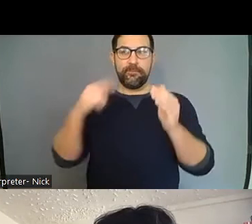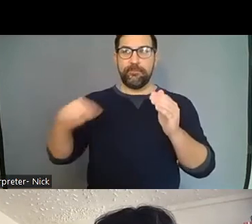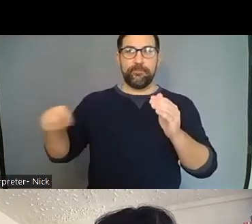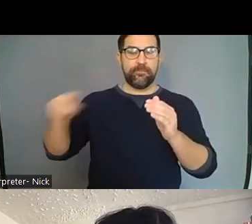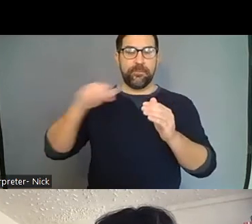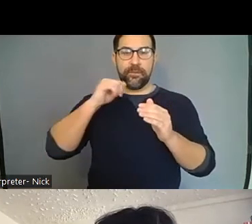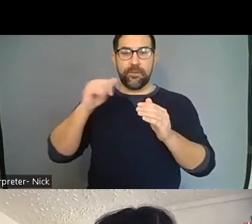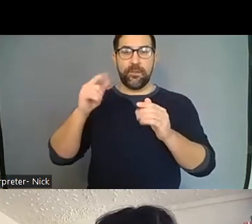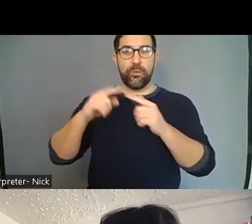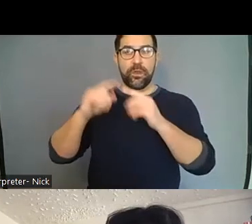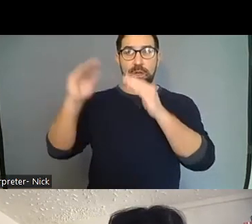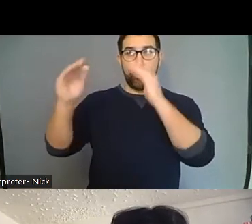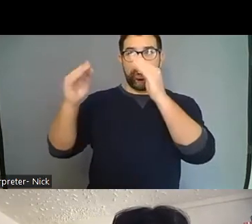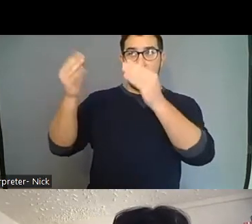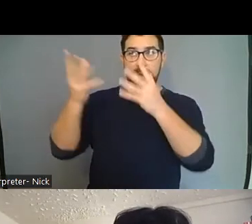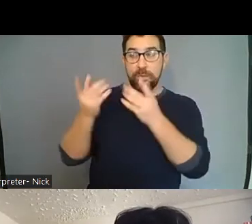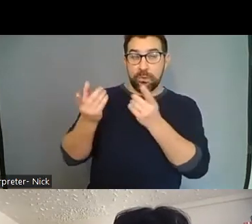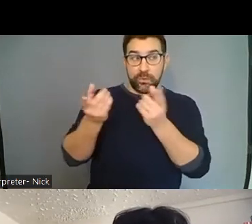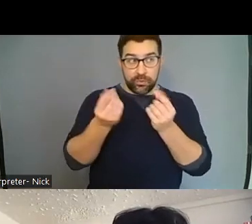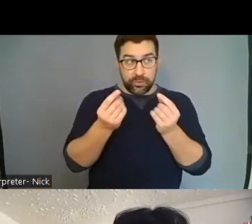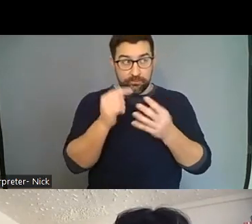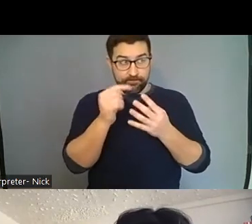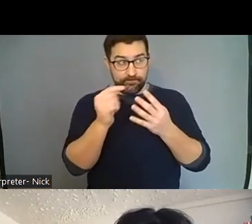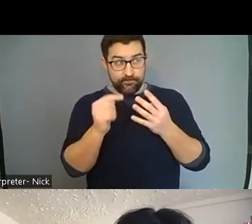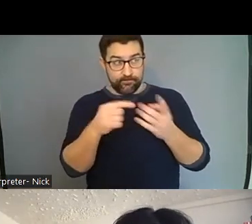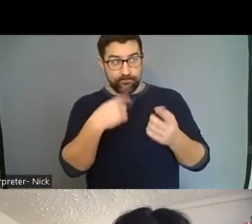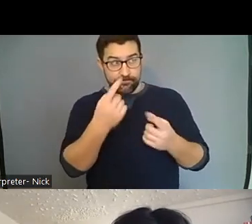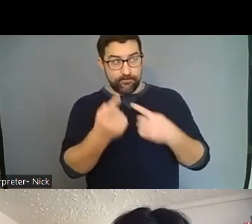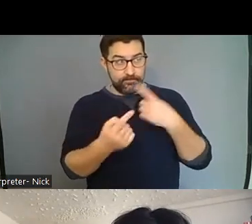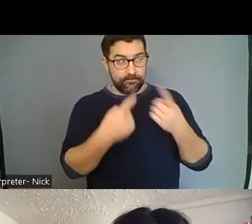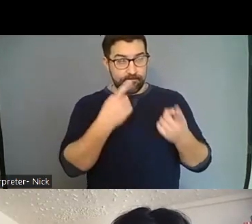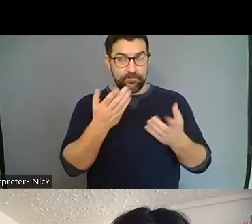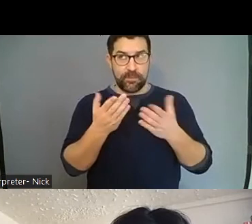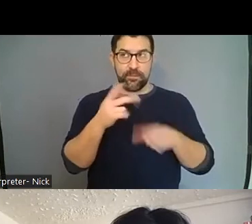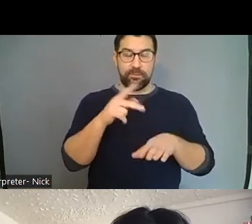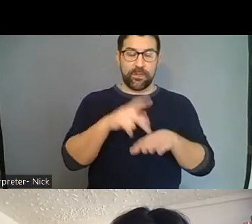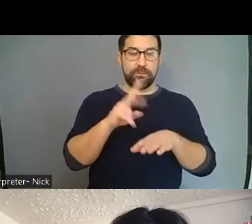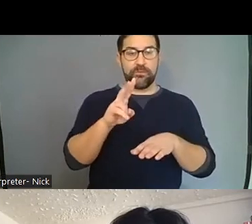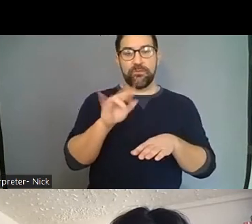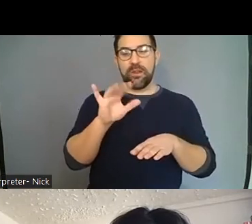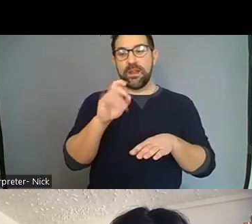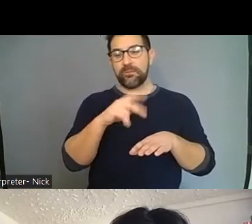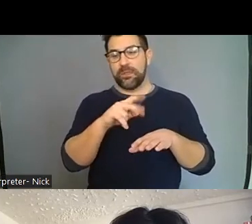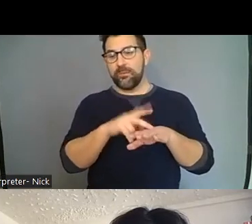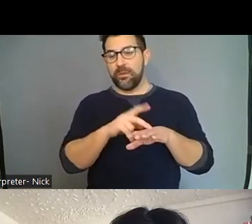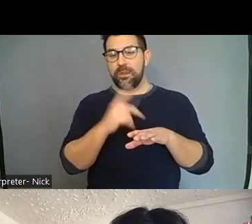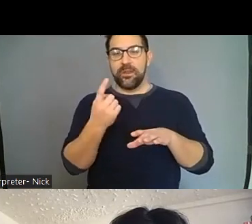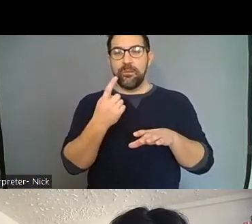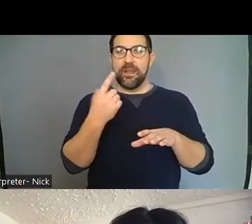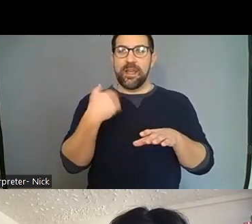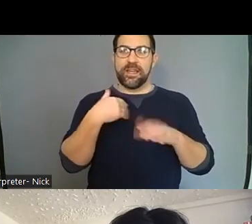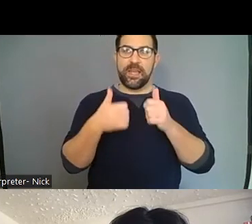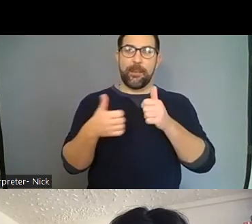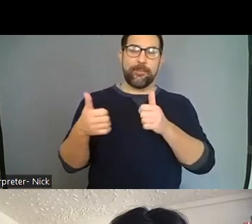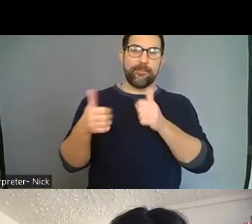When adults tell me to do something, or say like a principal or vice principal or someone who has that kind of power dynamic tells me to